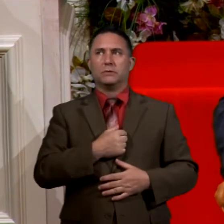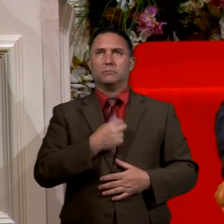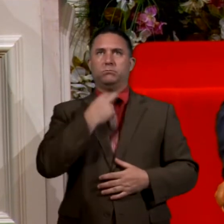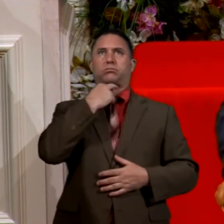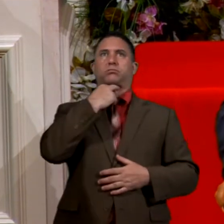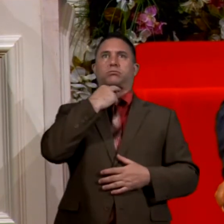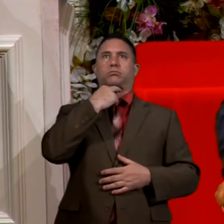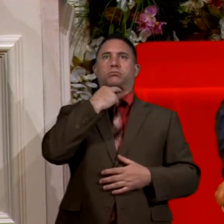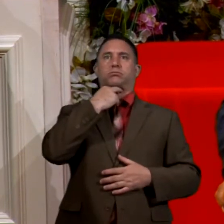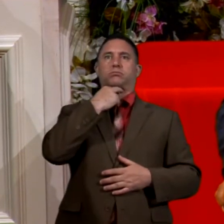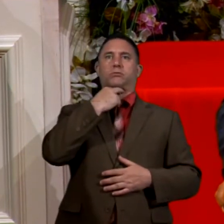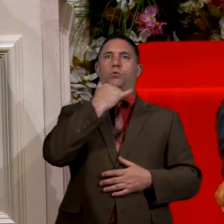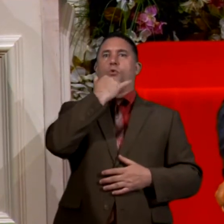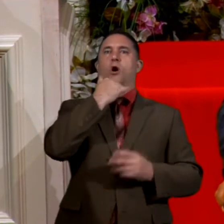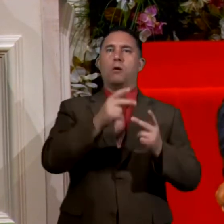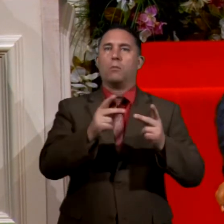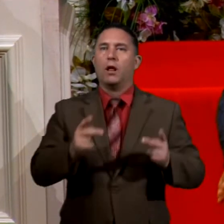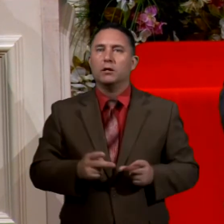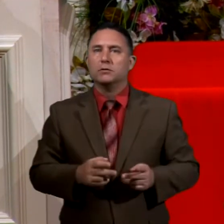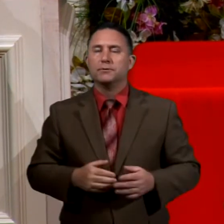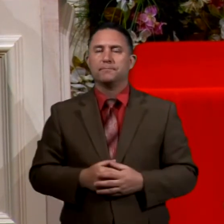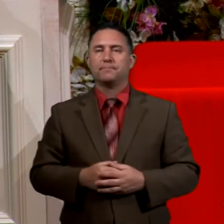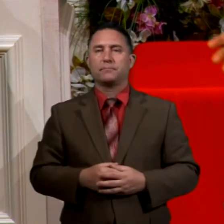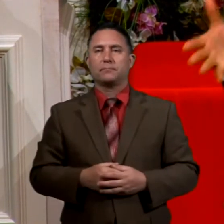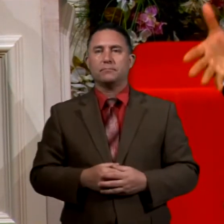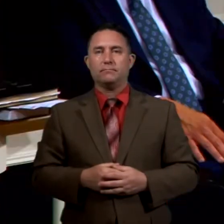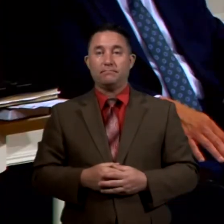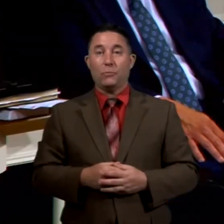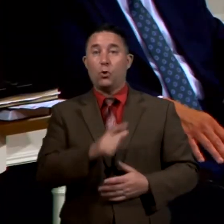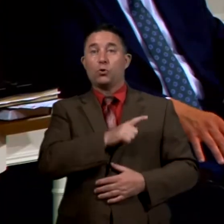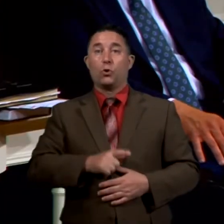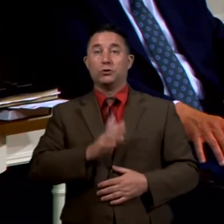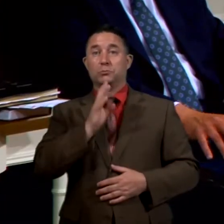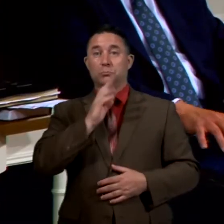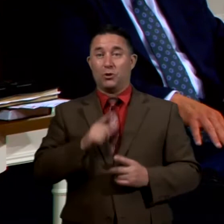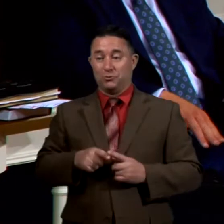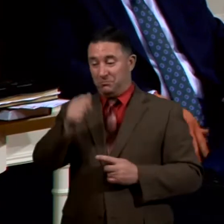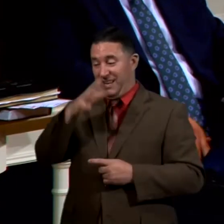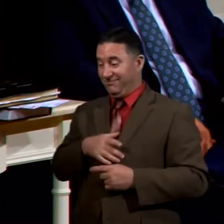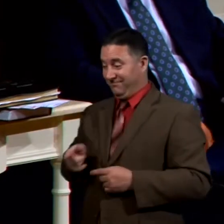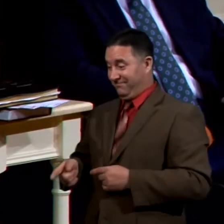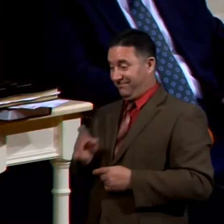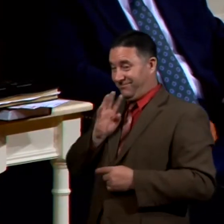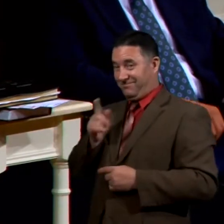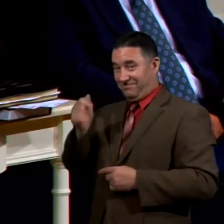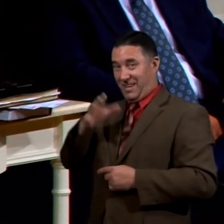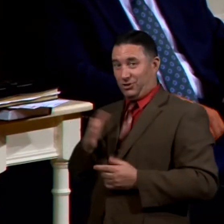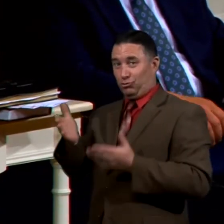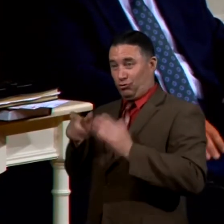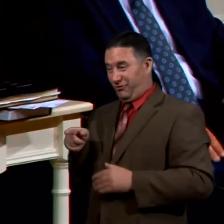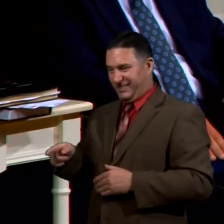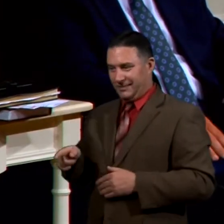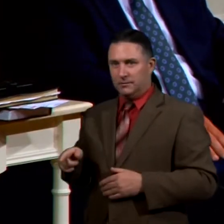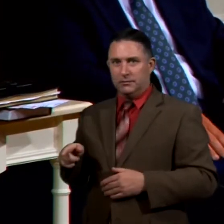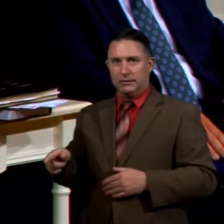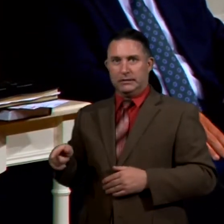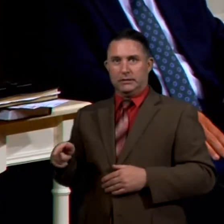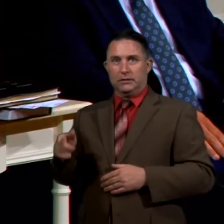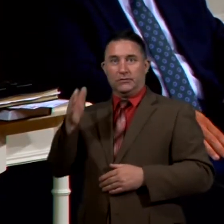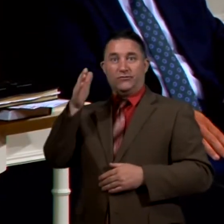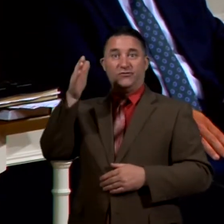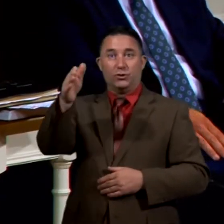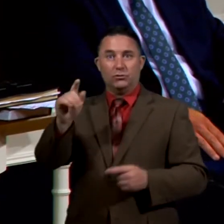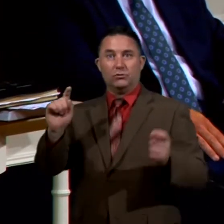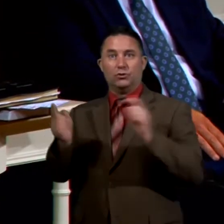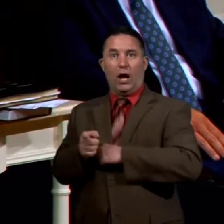be. If you notice, after the Lord spoke to this man, his destiny changed very